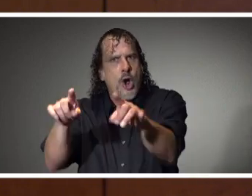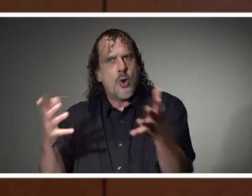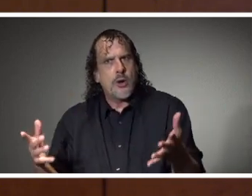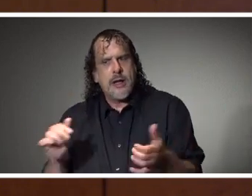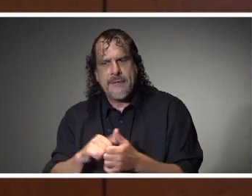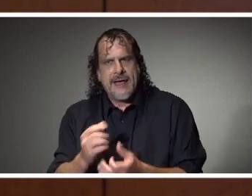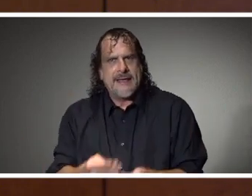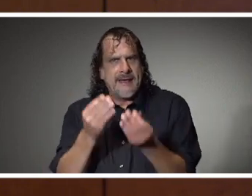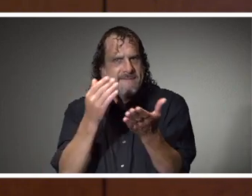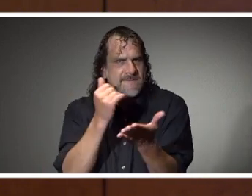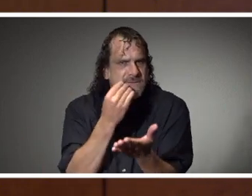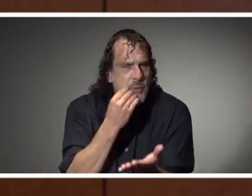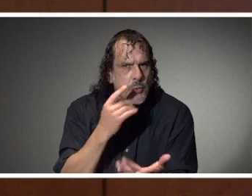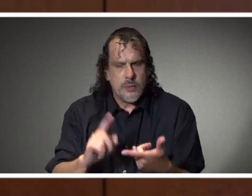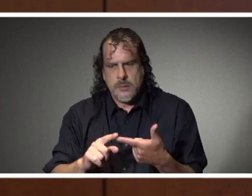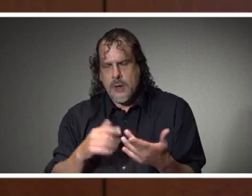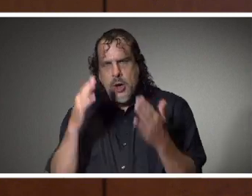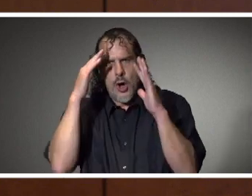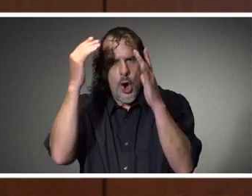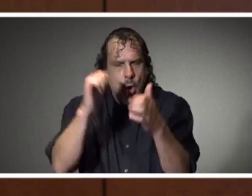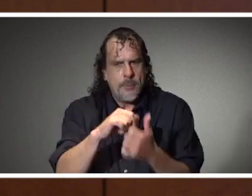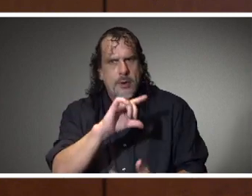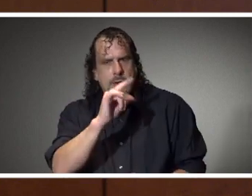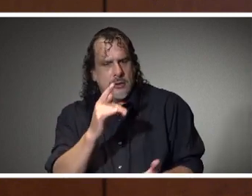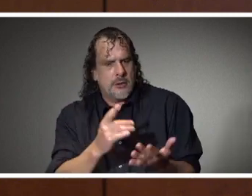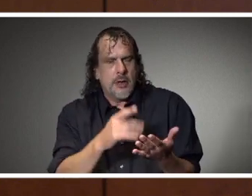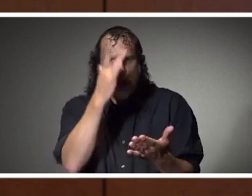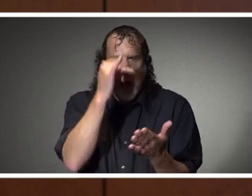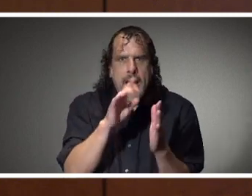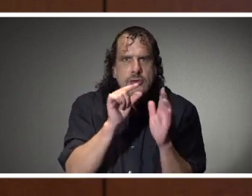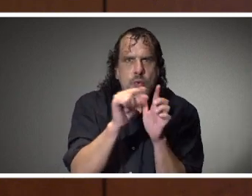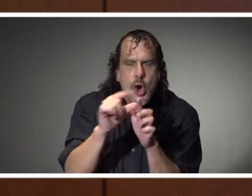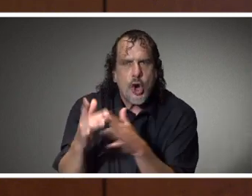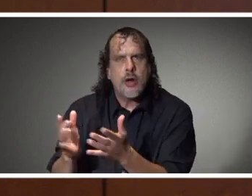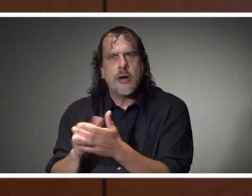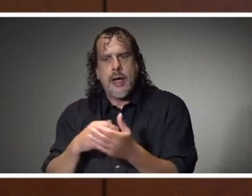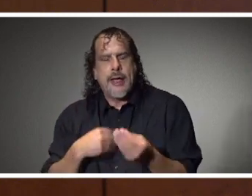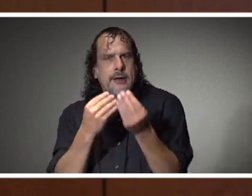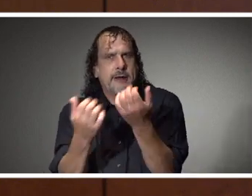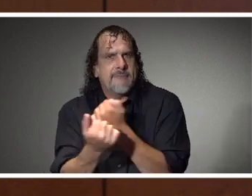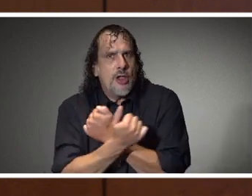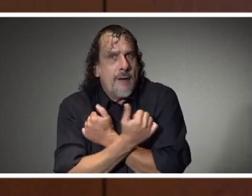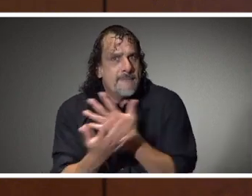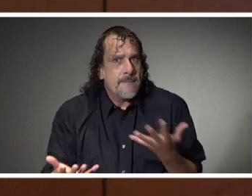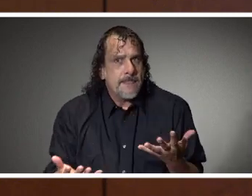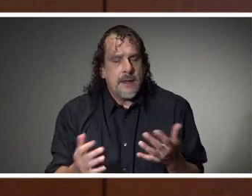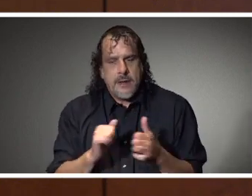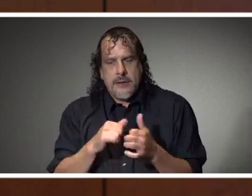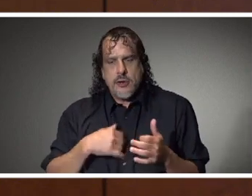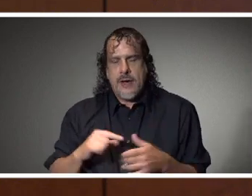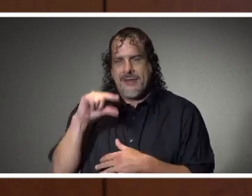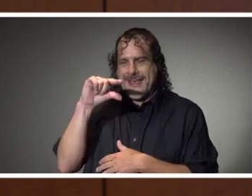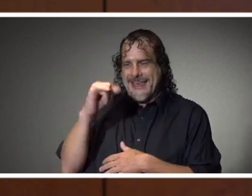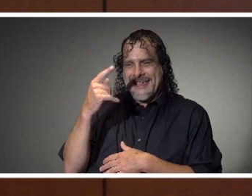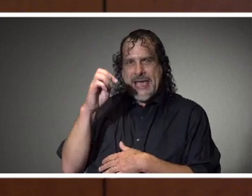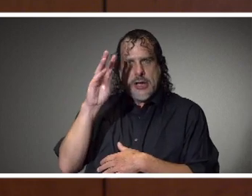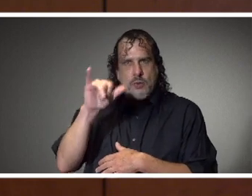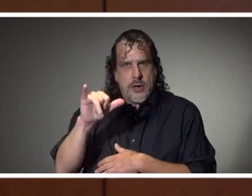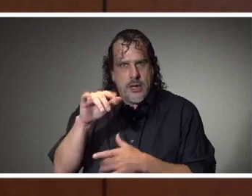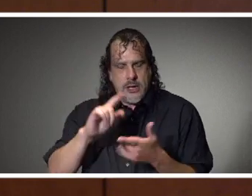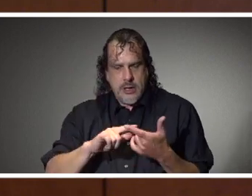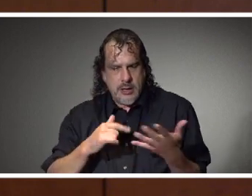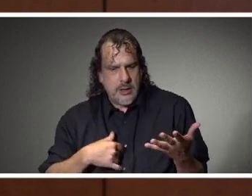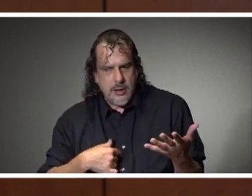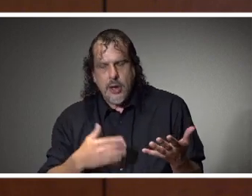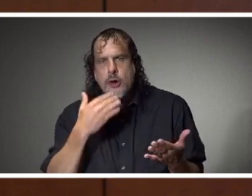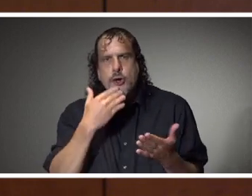community. They give hope, they give grace, and they give love. Also, there is the Gateway Rescue Mission, the Good Samaritan Center,